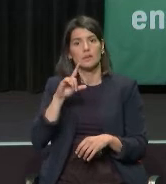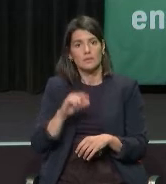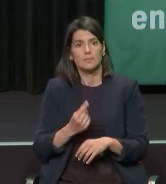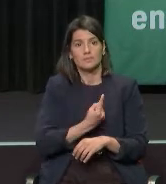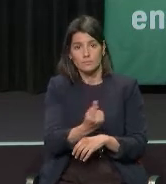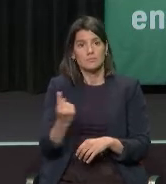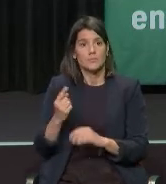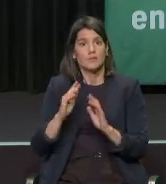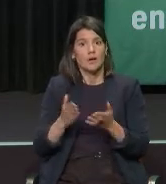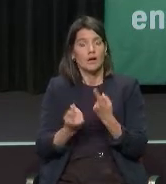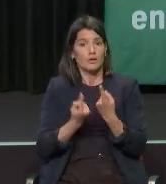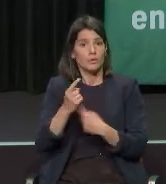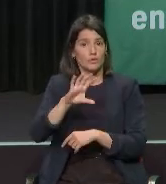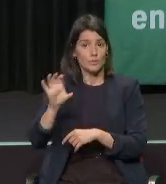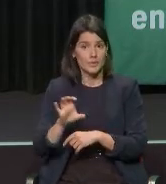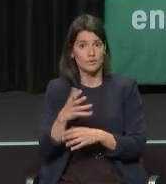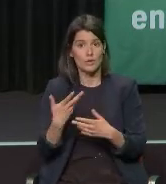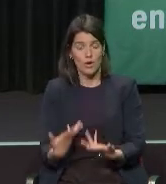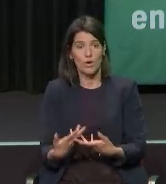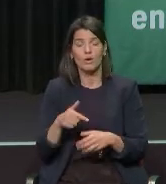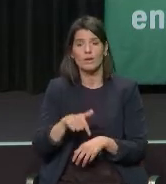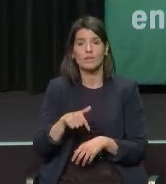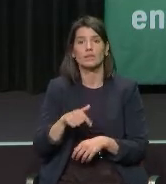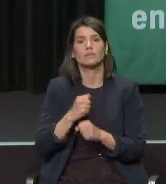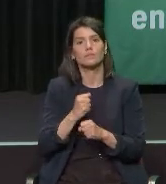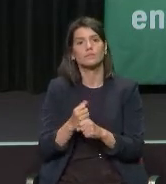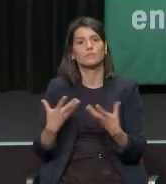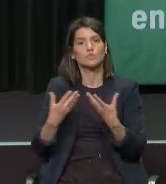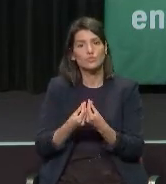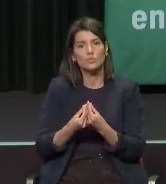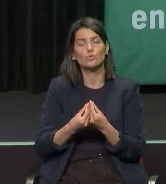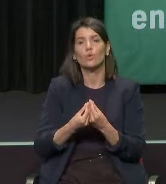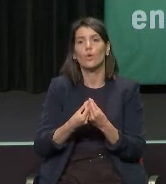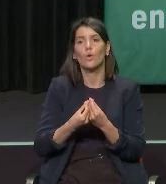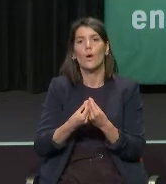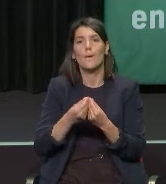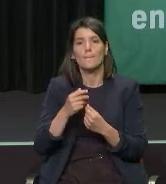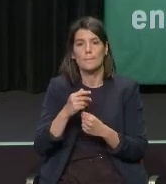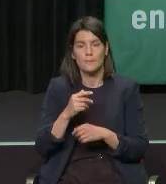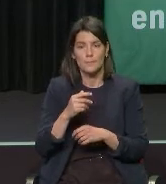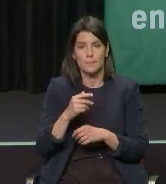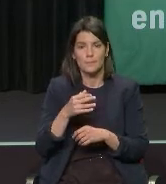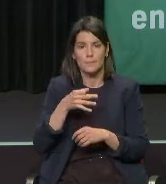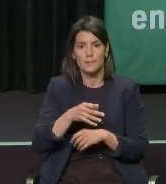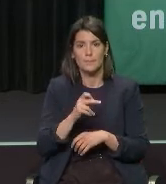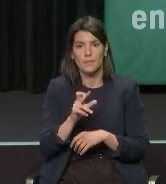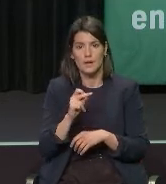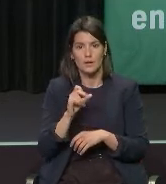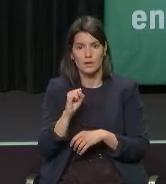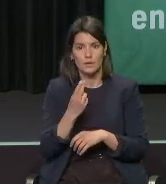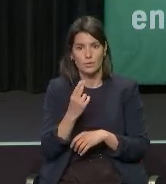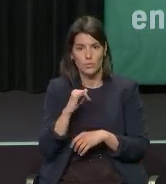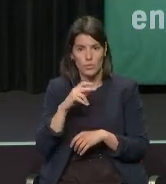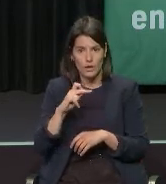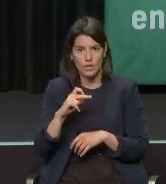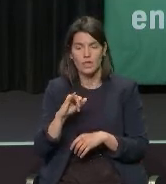individually with some countries. So here on the right, we have our work with Paraguay and the JEDI team from the US Forest Service.